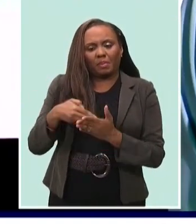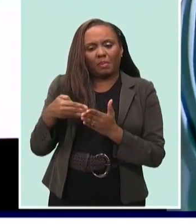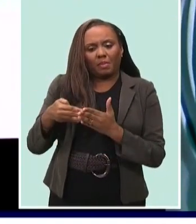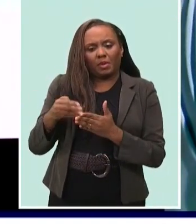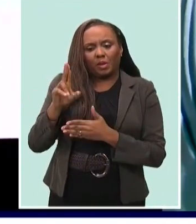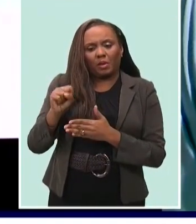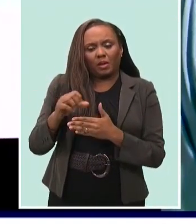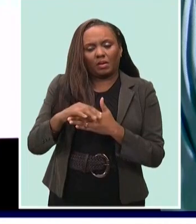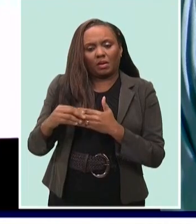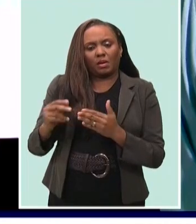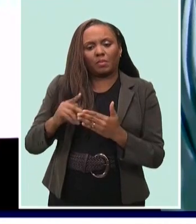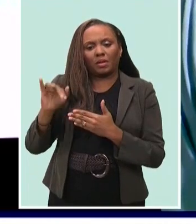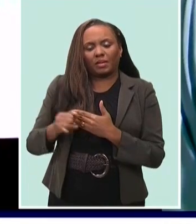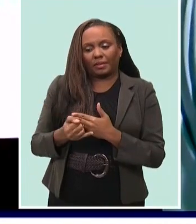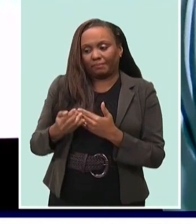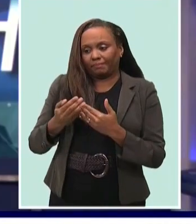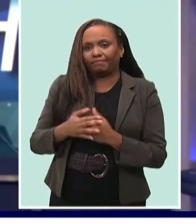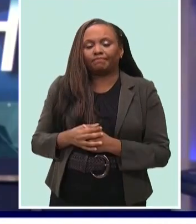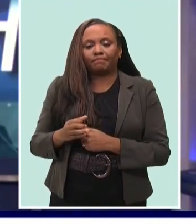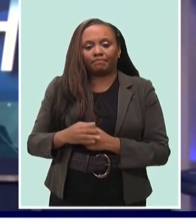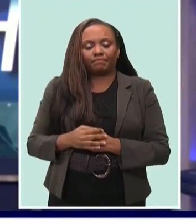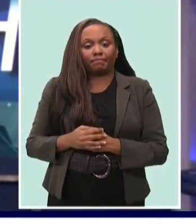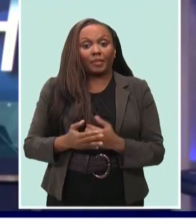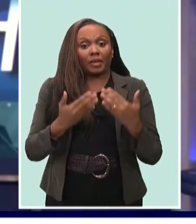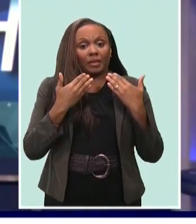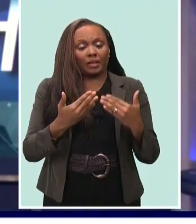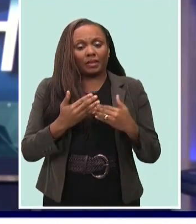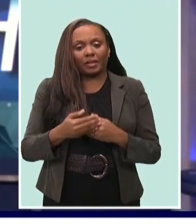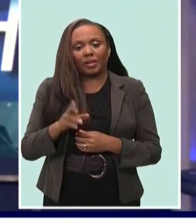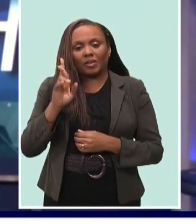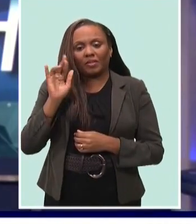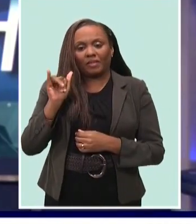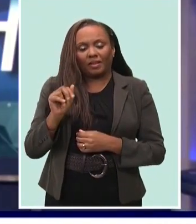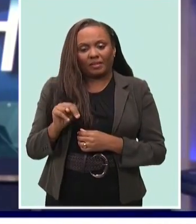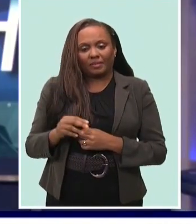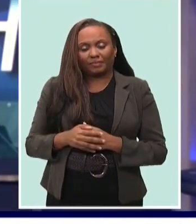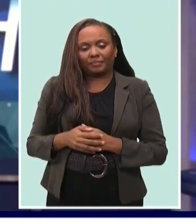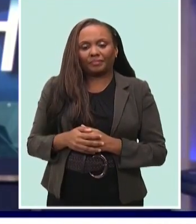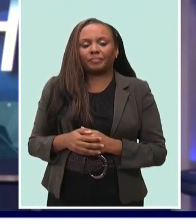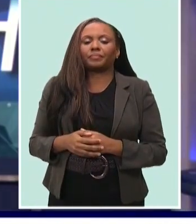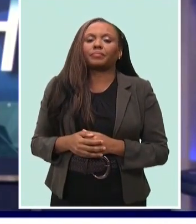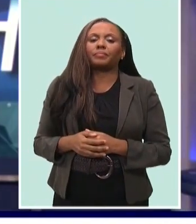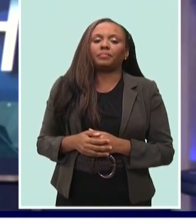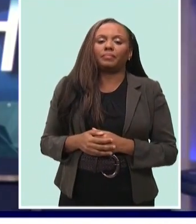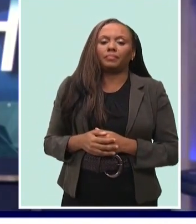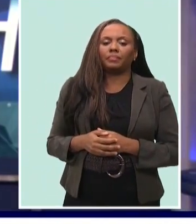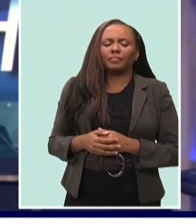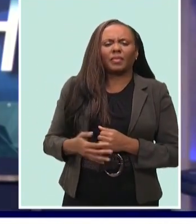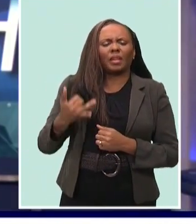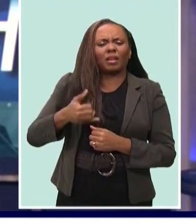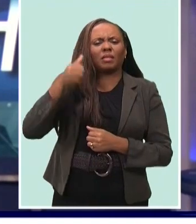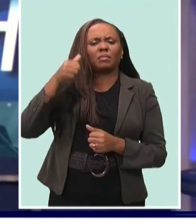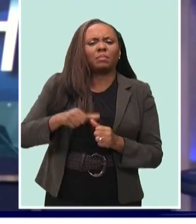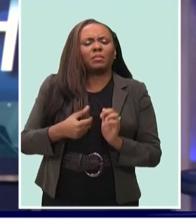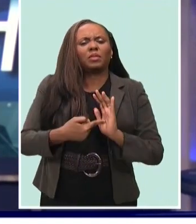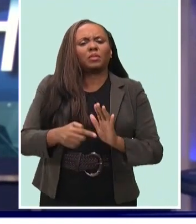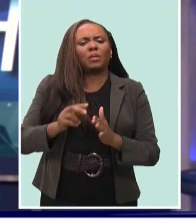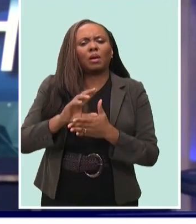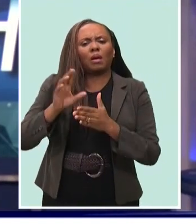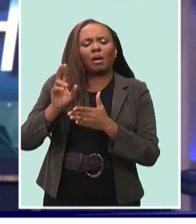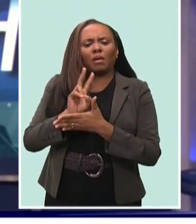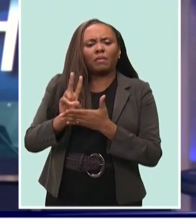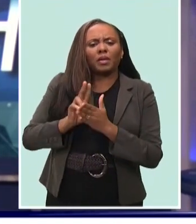project. Ryan Broom, back to you, Lisa. Thank you so much, Ryan. Now, ever since the video showing a young girl being tied